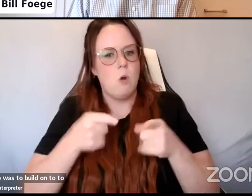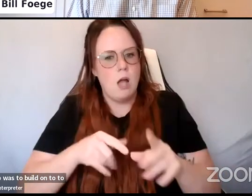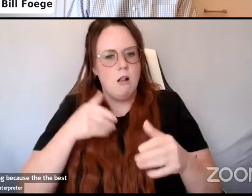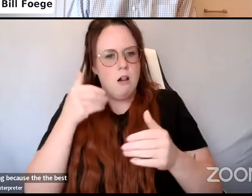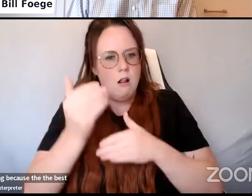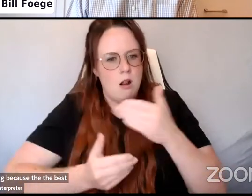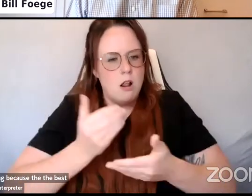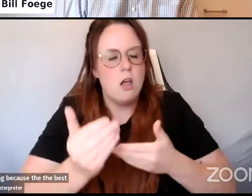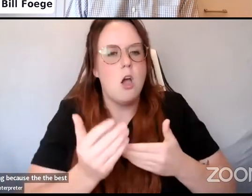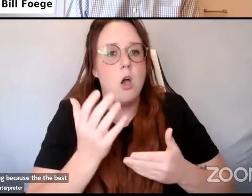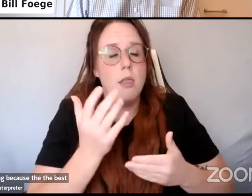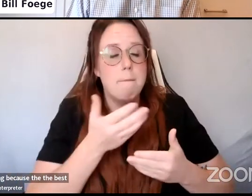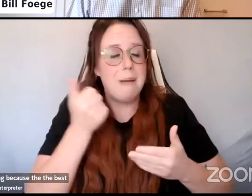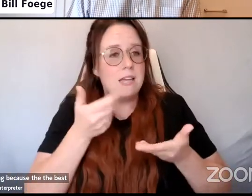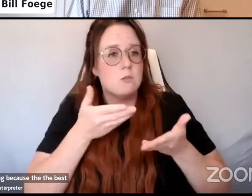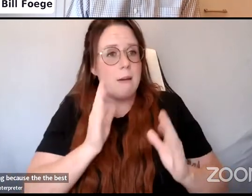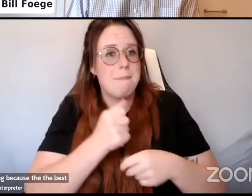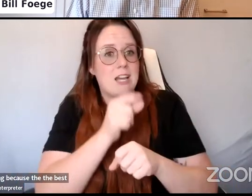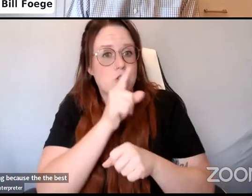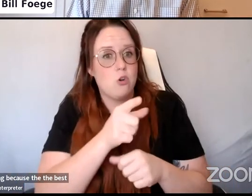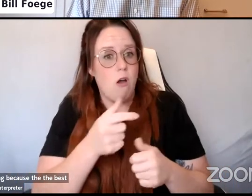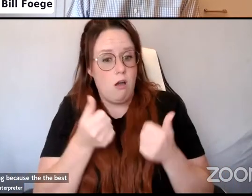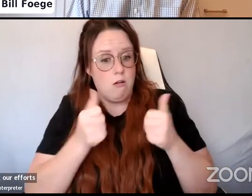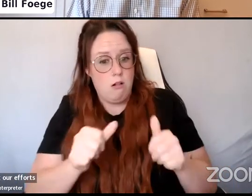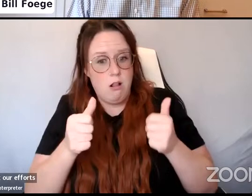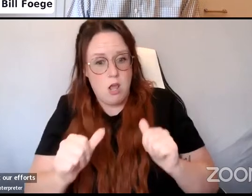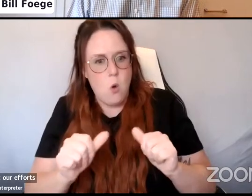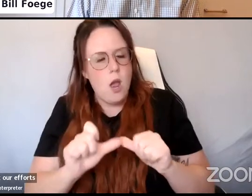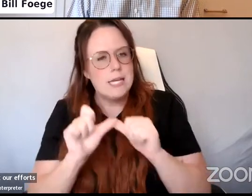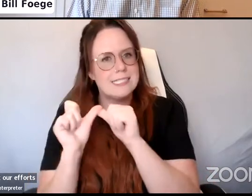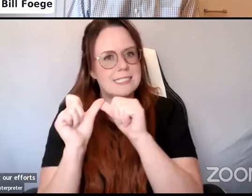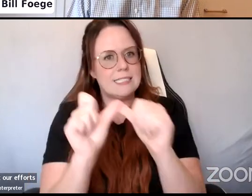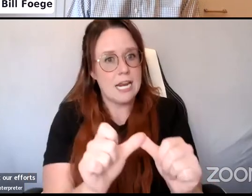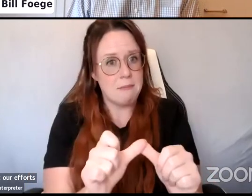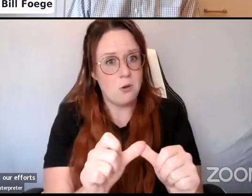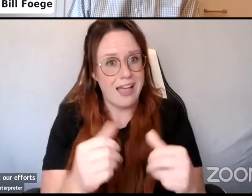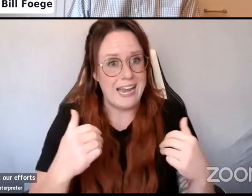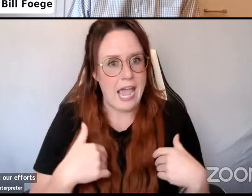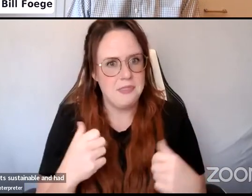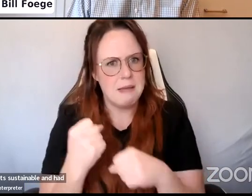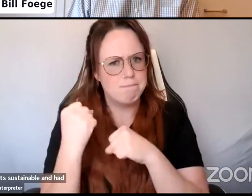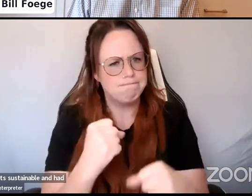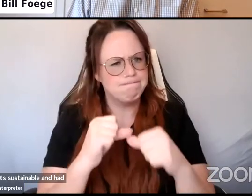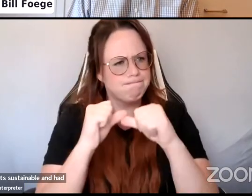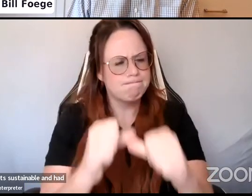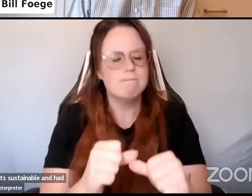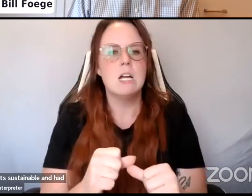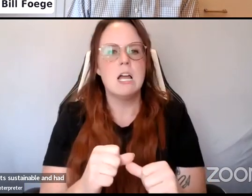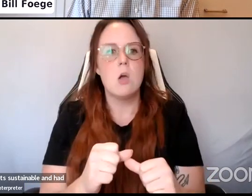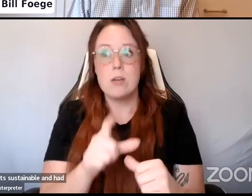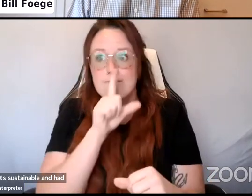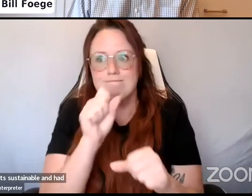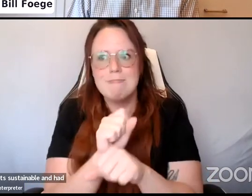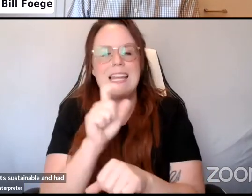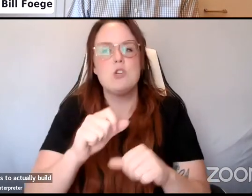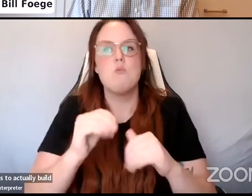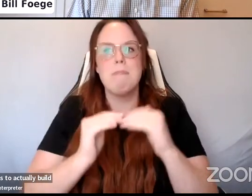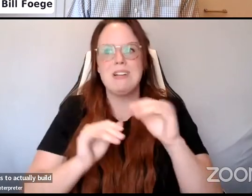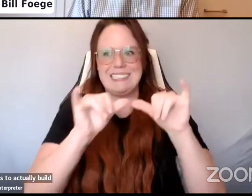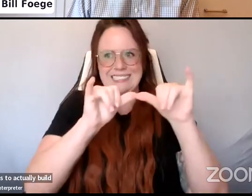that our efforts were sustainable and had resilience built into them was to actually build systems not